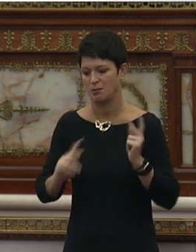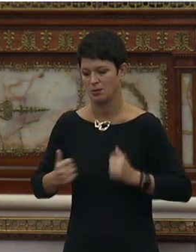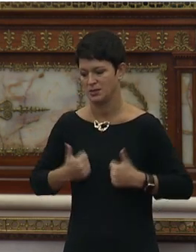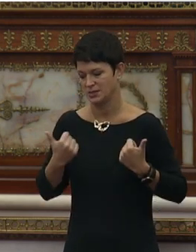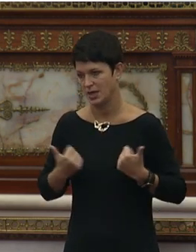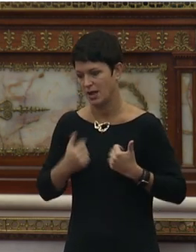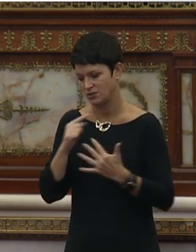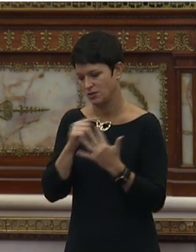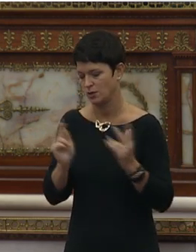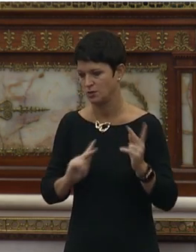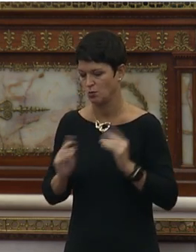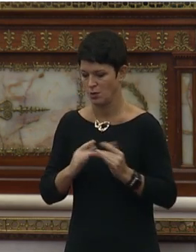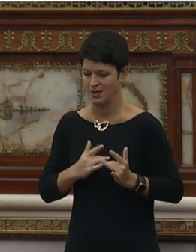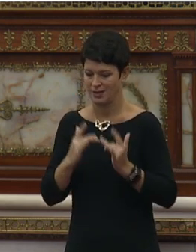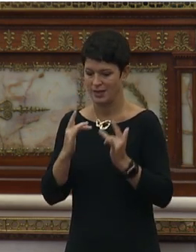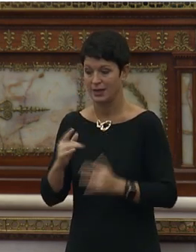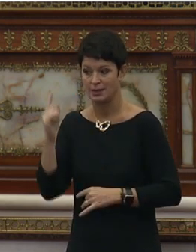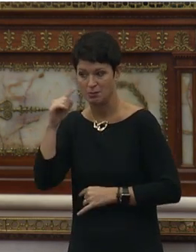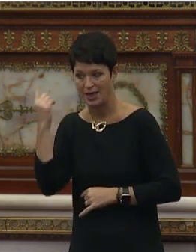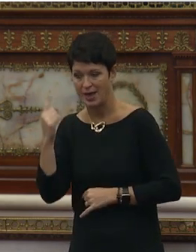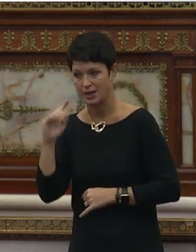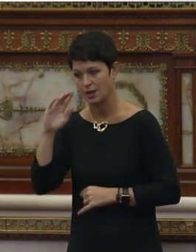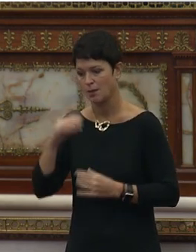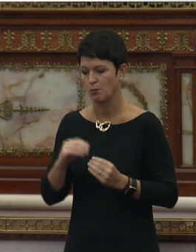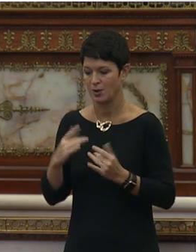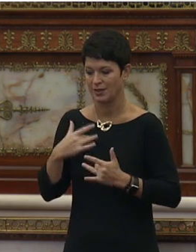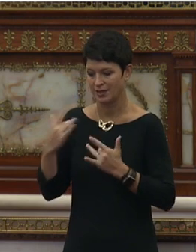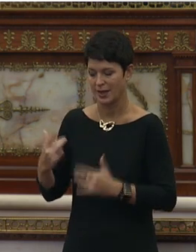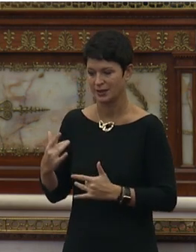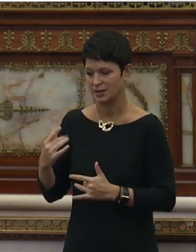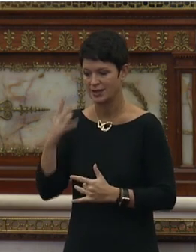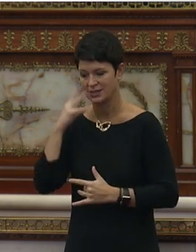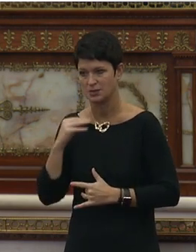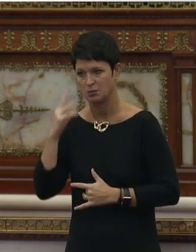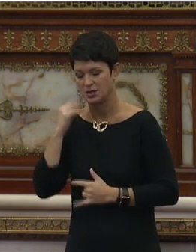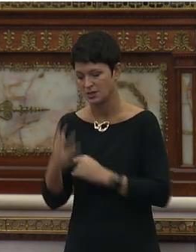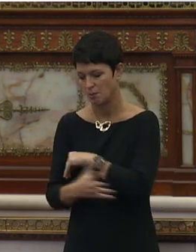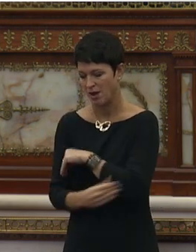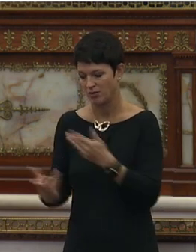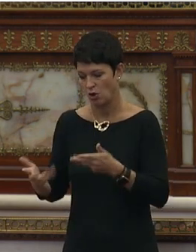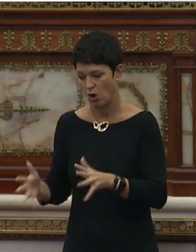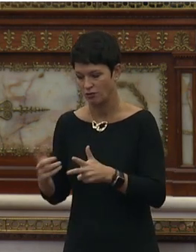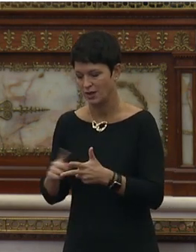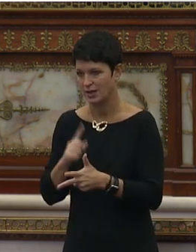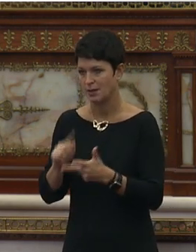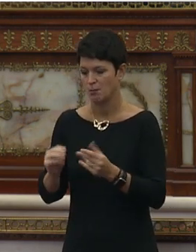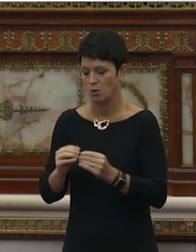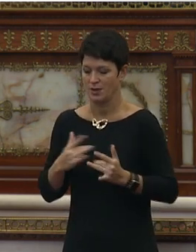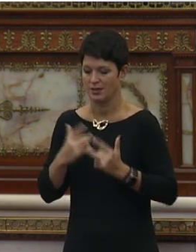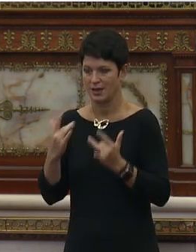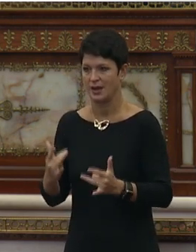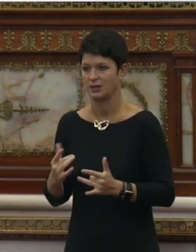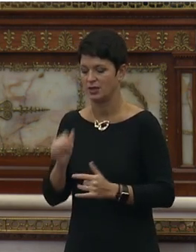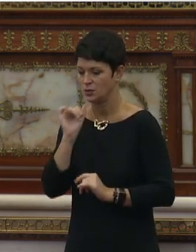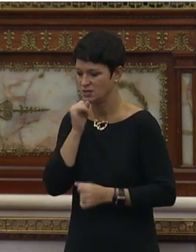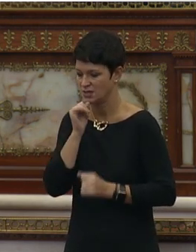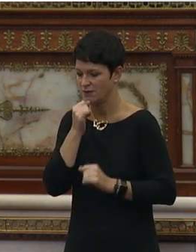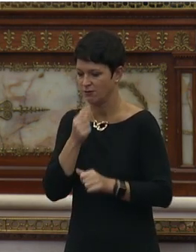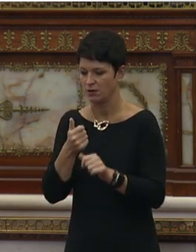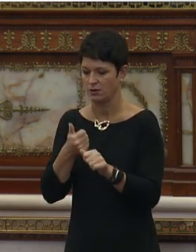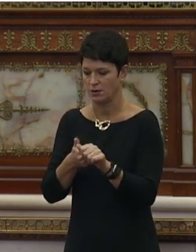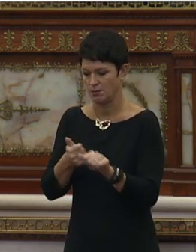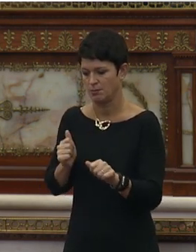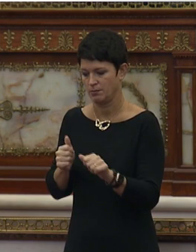And these people are more likely to be Black, more likely to be experiencing poverty, and more likely to suffer permanent setbacks